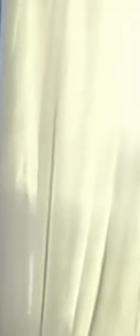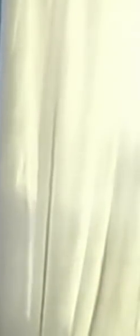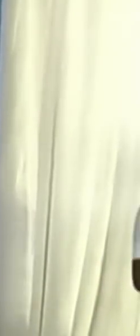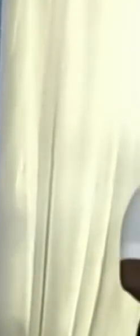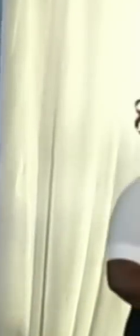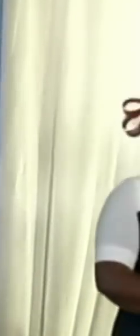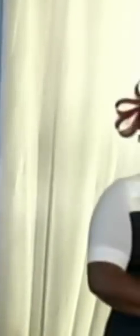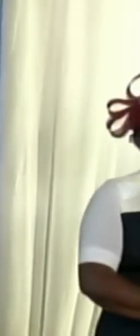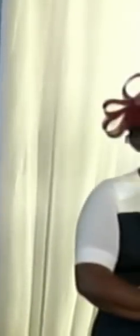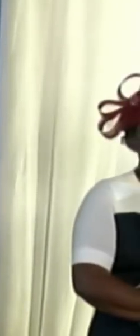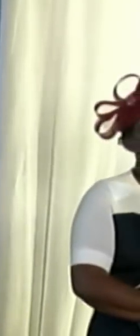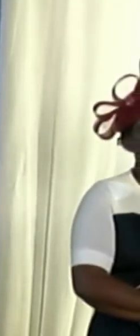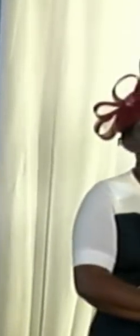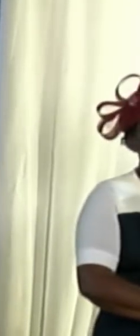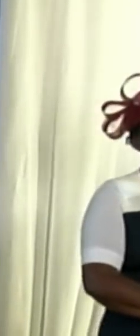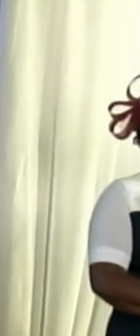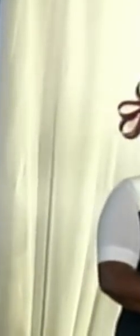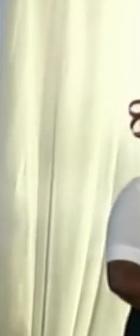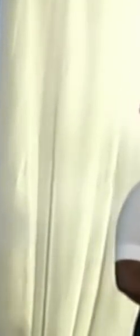saw